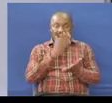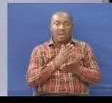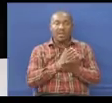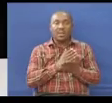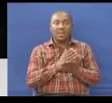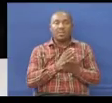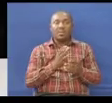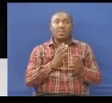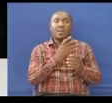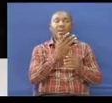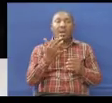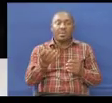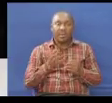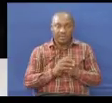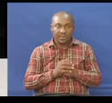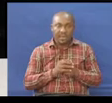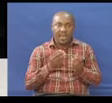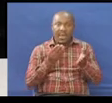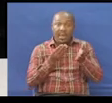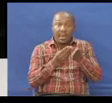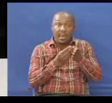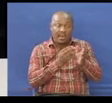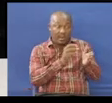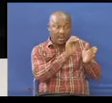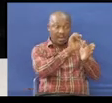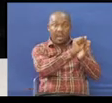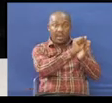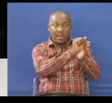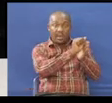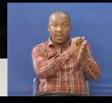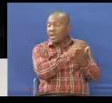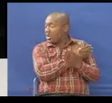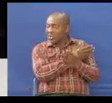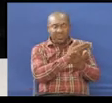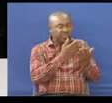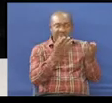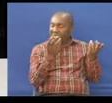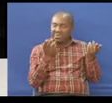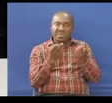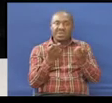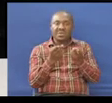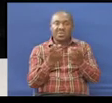And a should not be equal to 0.